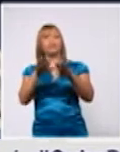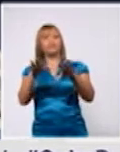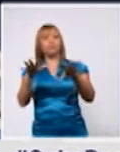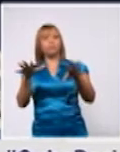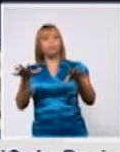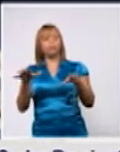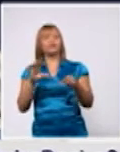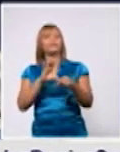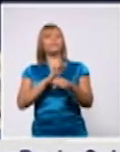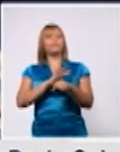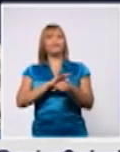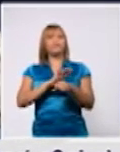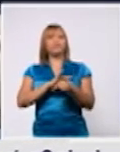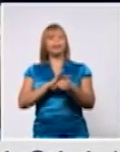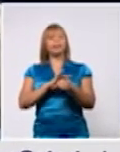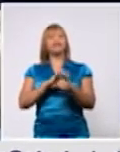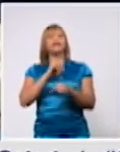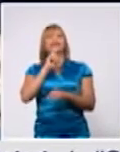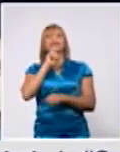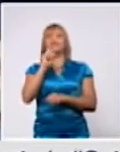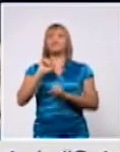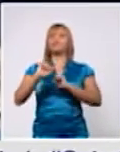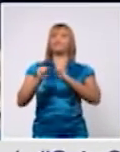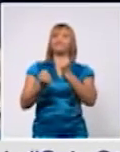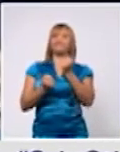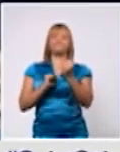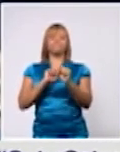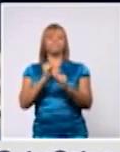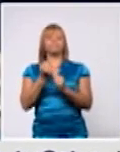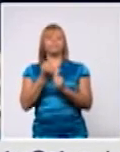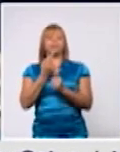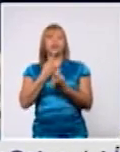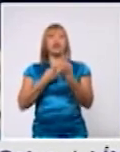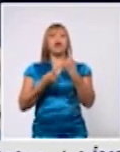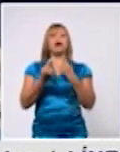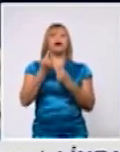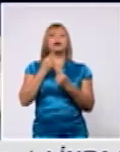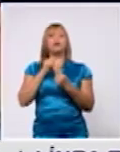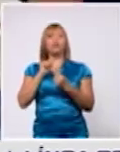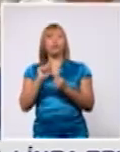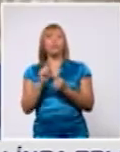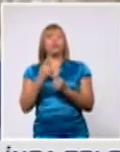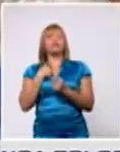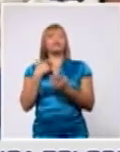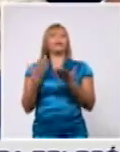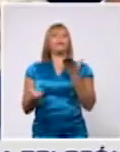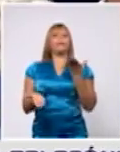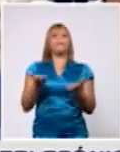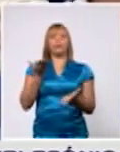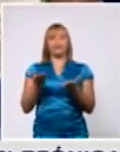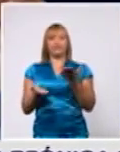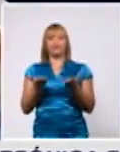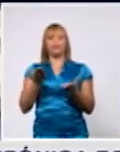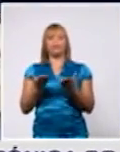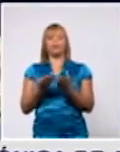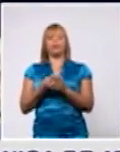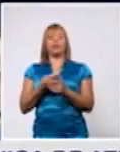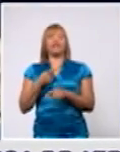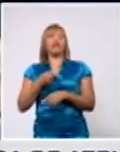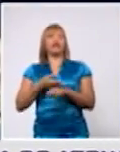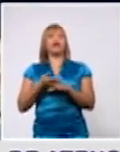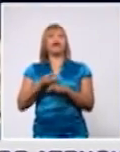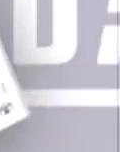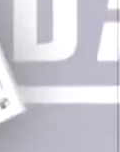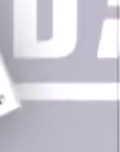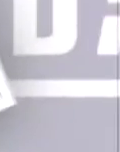97,256 fatalities. This is the information we have on the behavior of the pandemic in Cuba and the world.